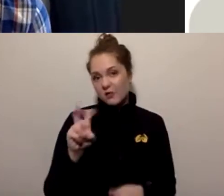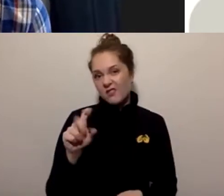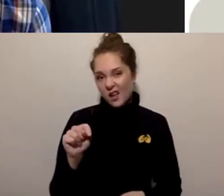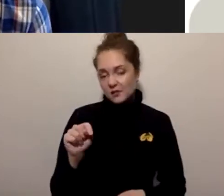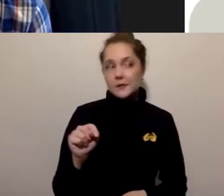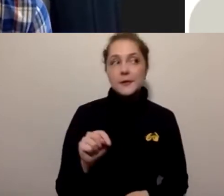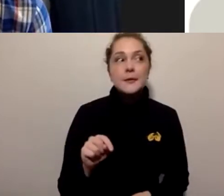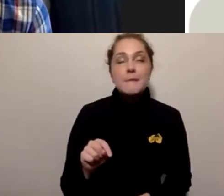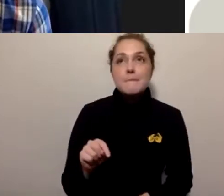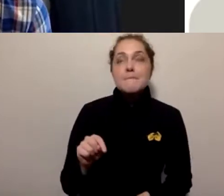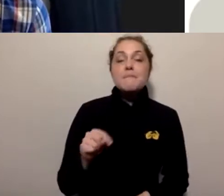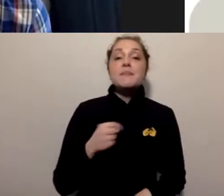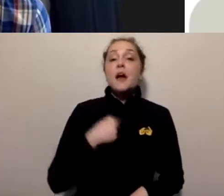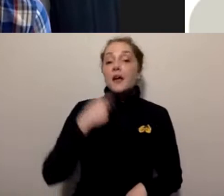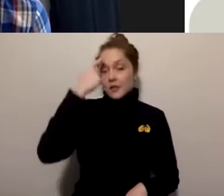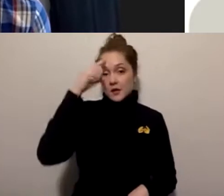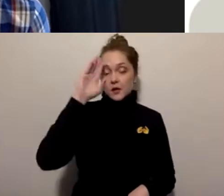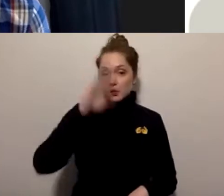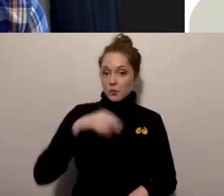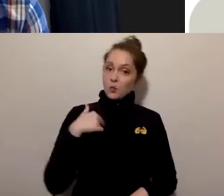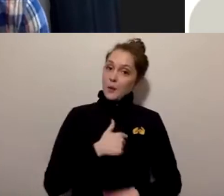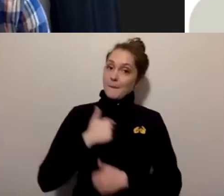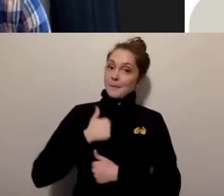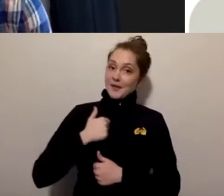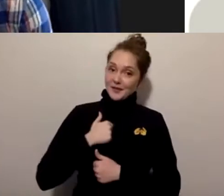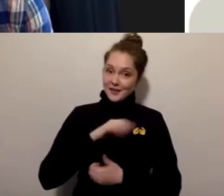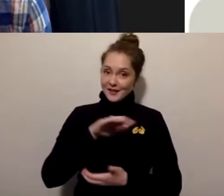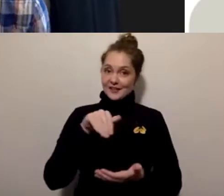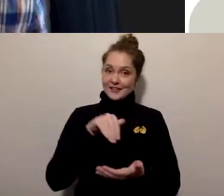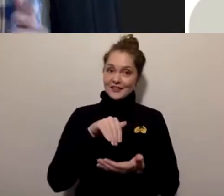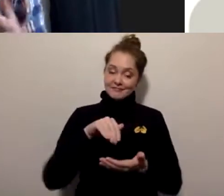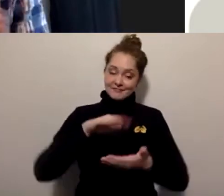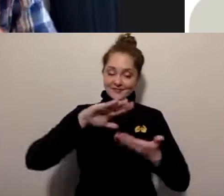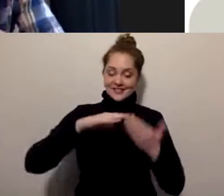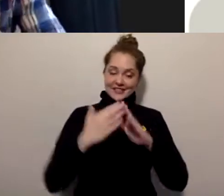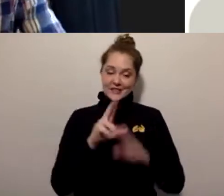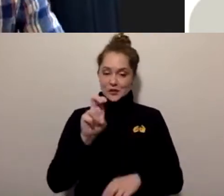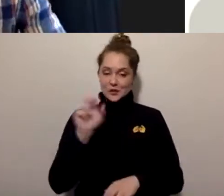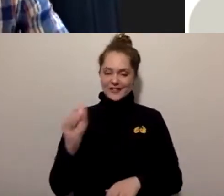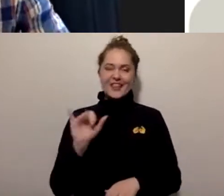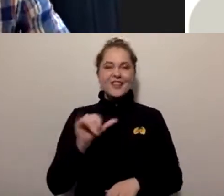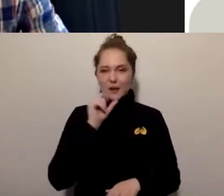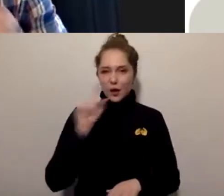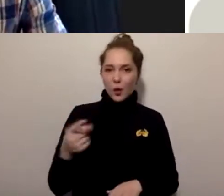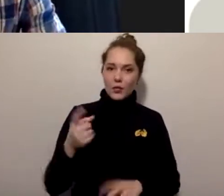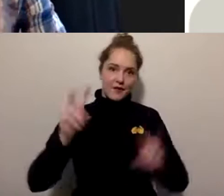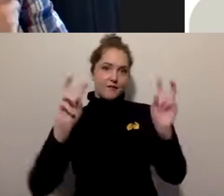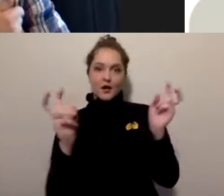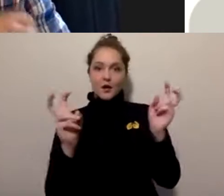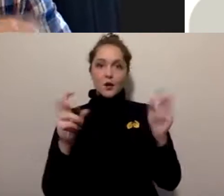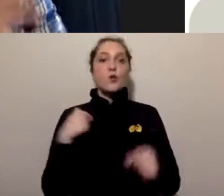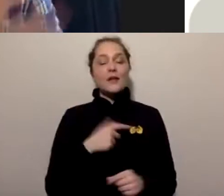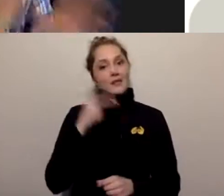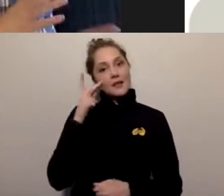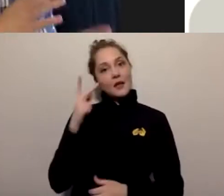think that we are Military City USA, but that shouldn't be just treated as a tagline. We've seen Military City